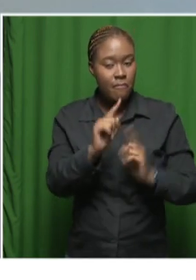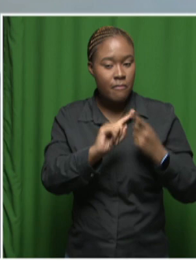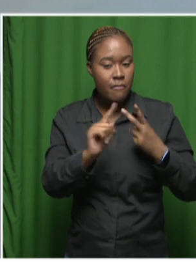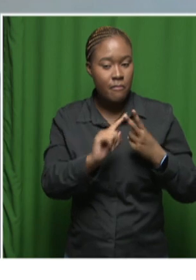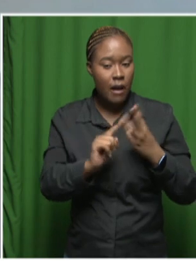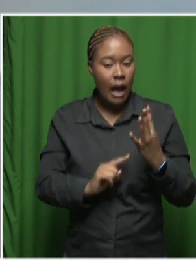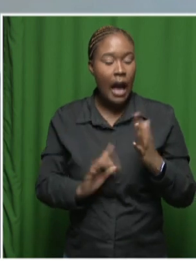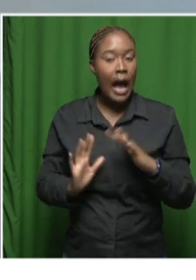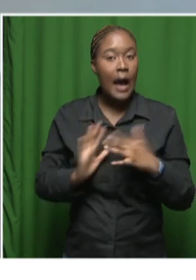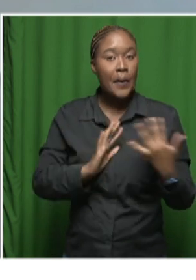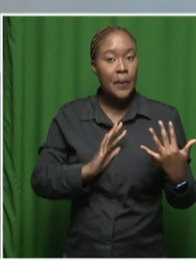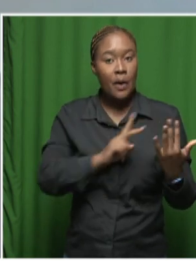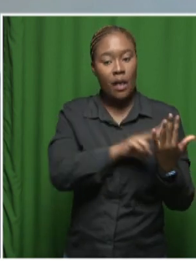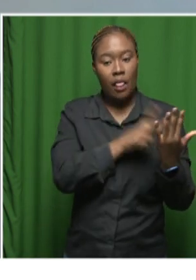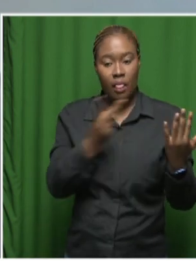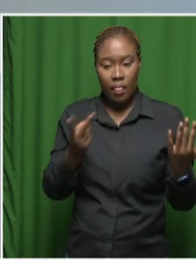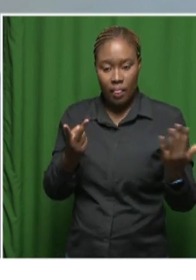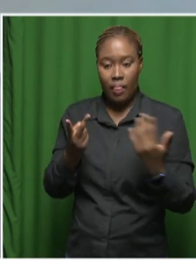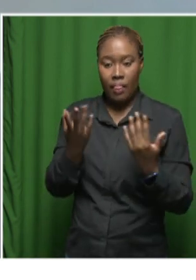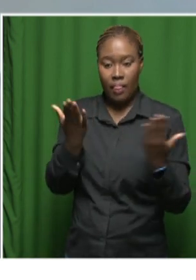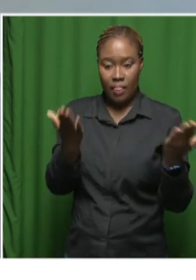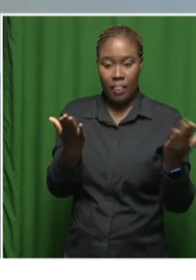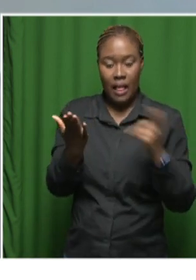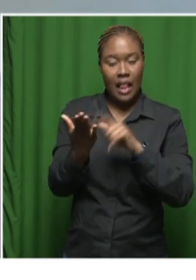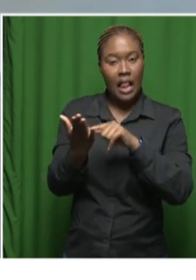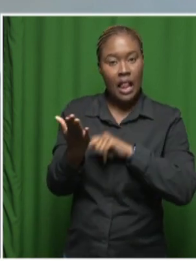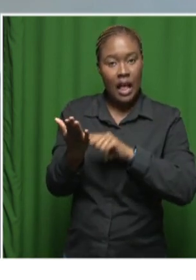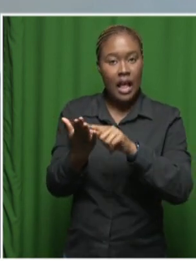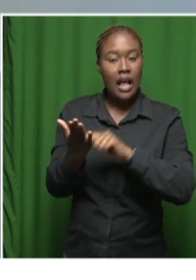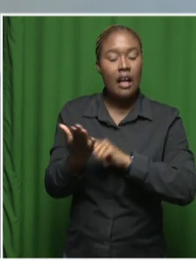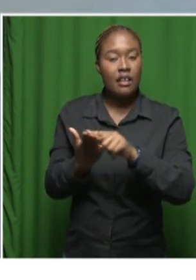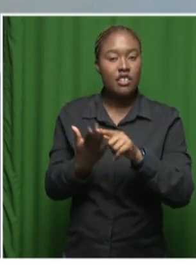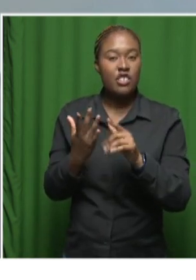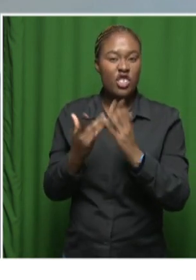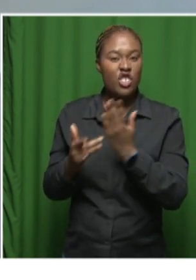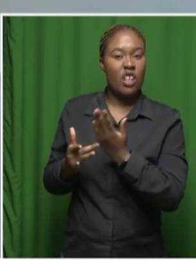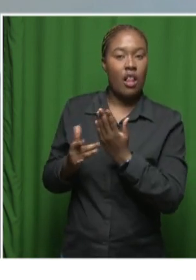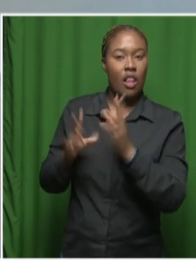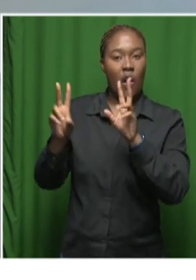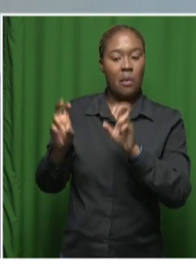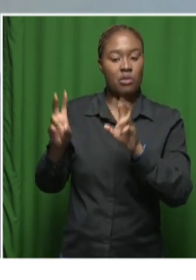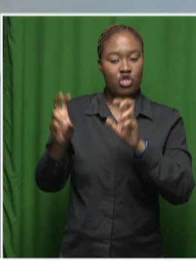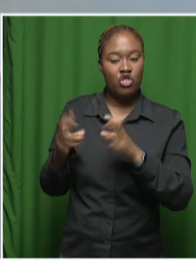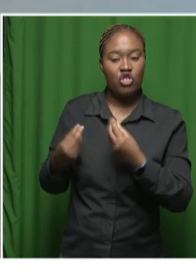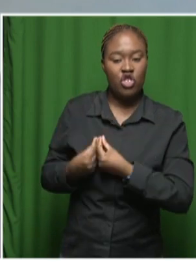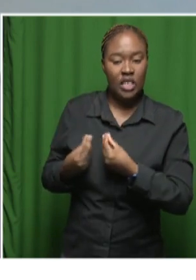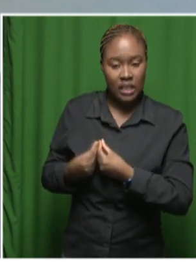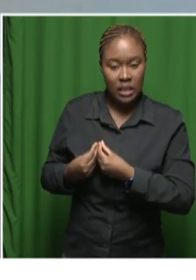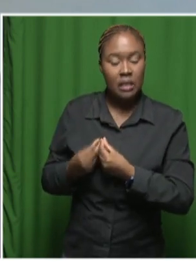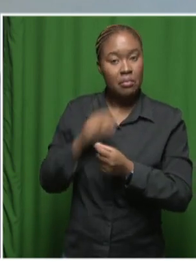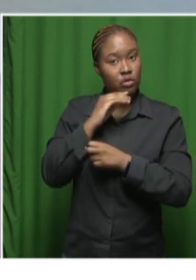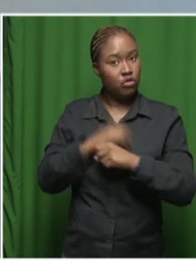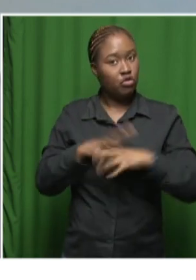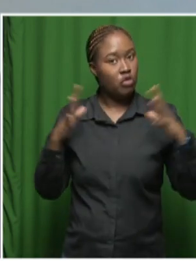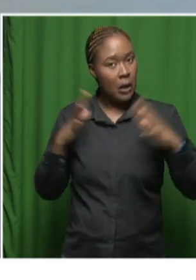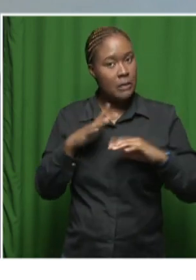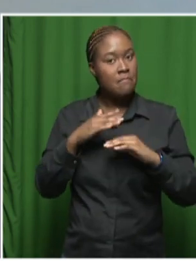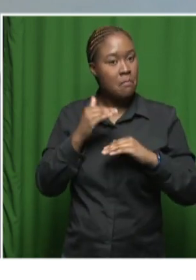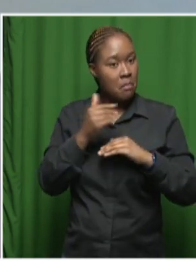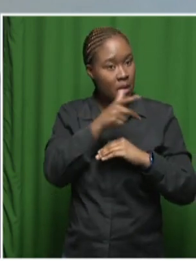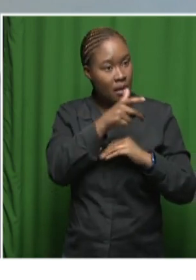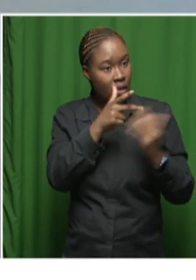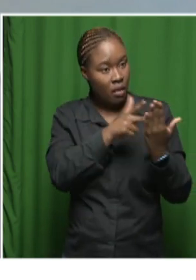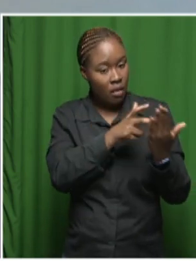a replica of a digital object. And then you start, processing and testing. So the